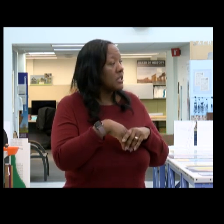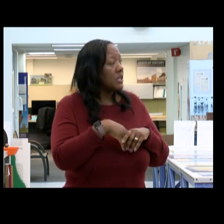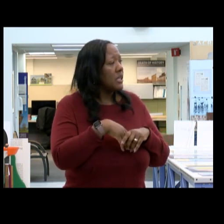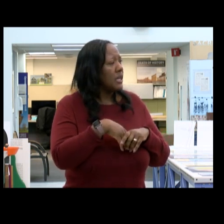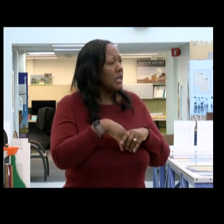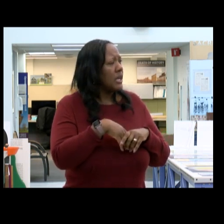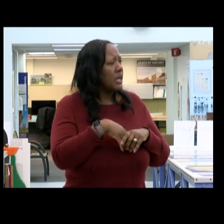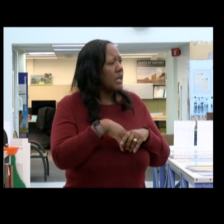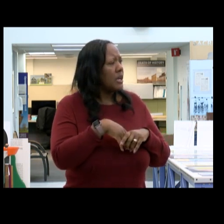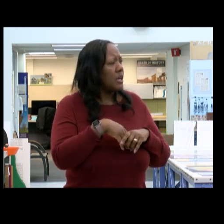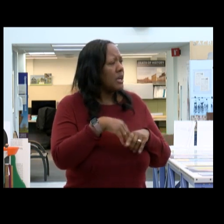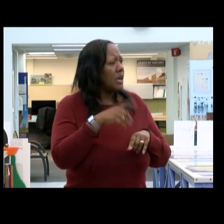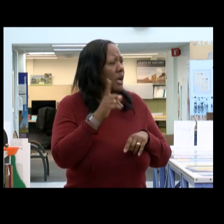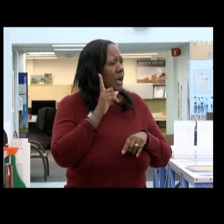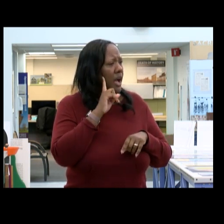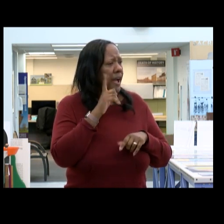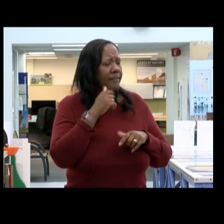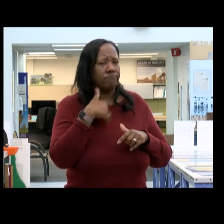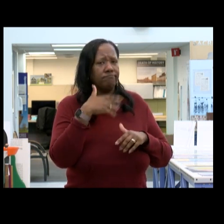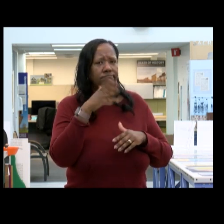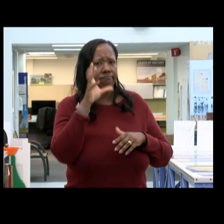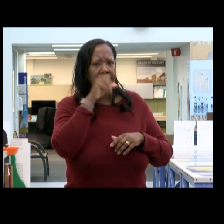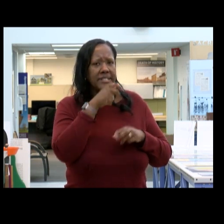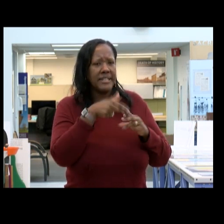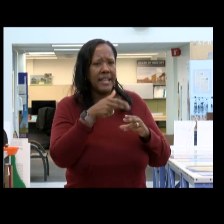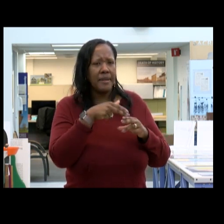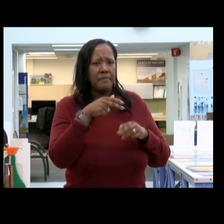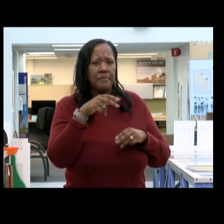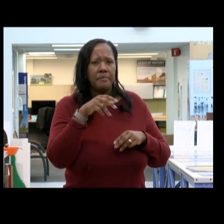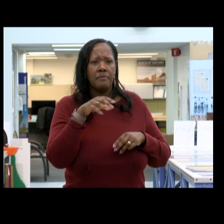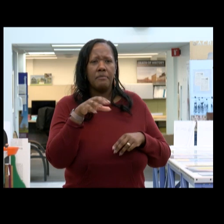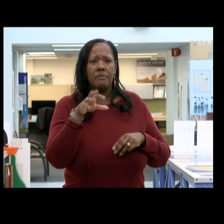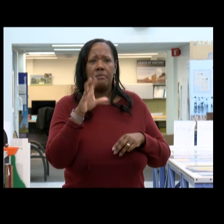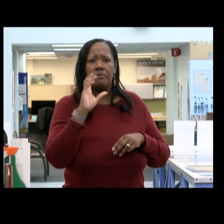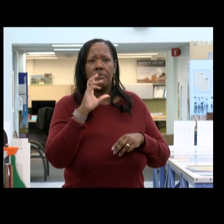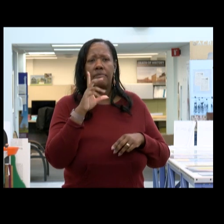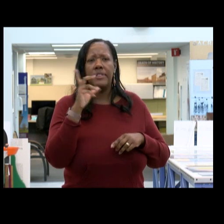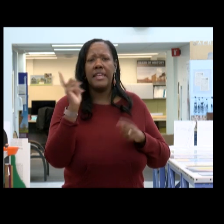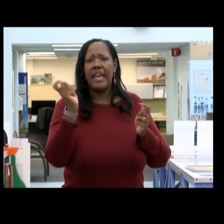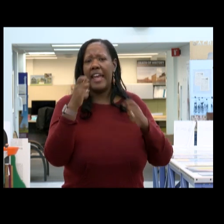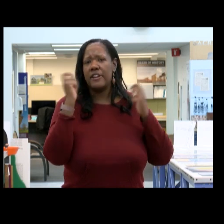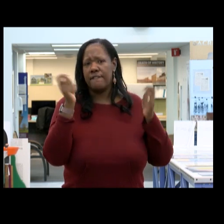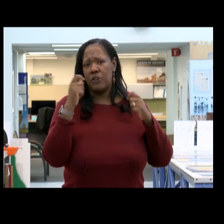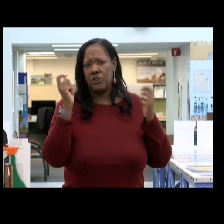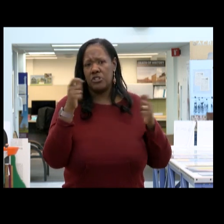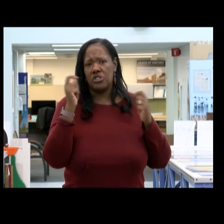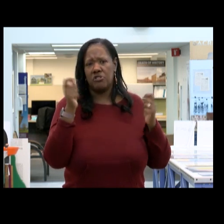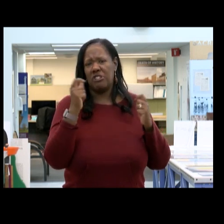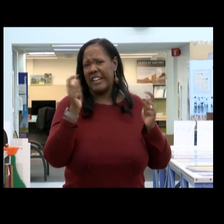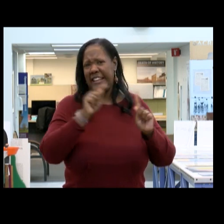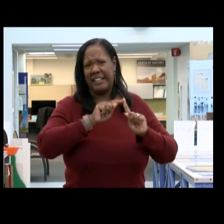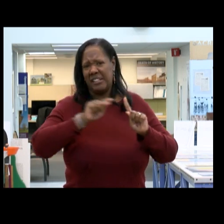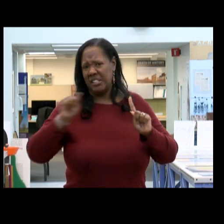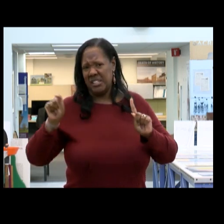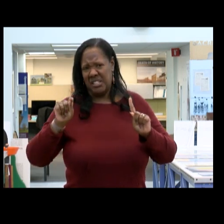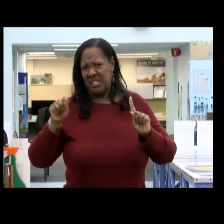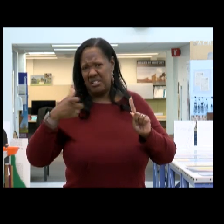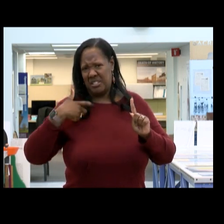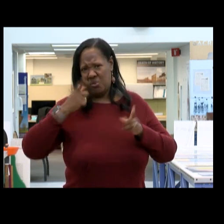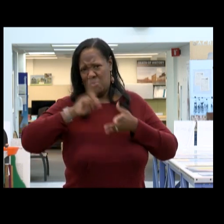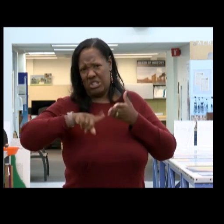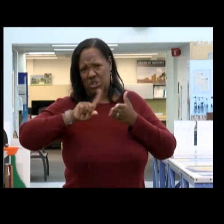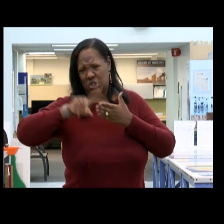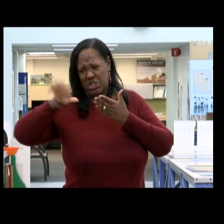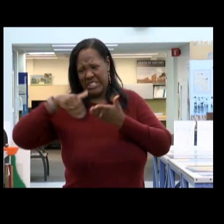anniversary of Barrow, Colorado, the Smithsonian Tropical Research Center. And it's a pretty good sized room, and all the walls and